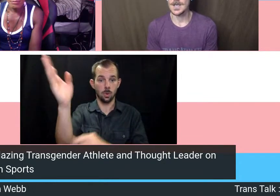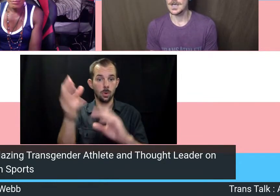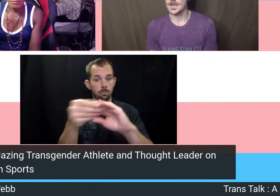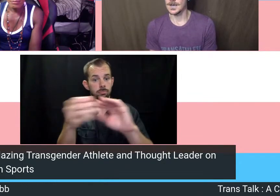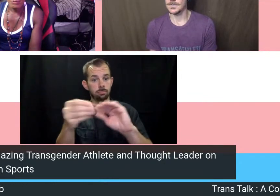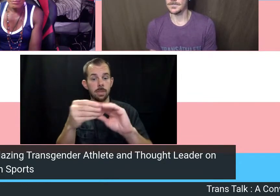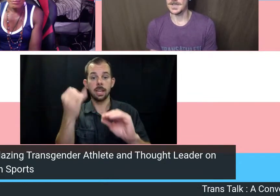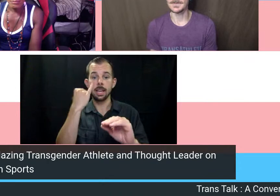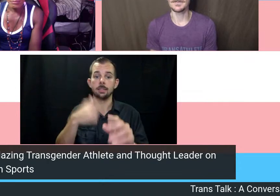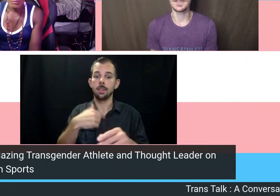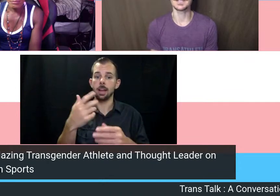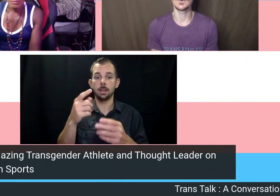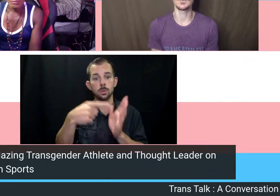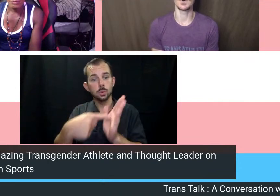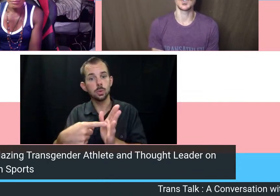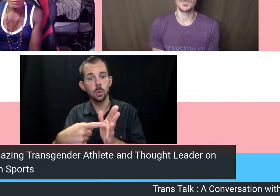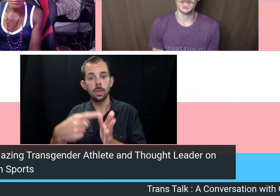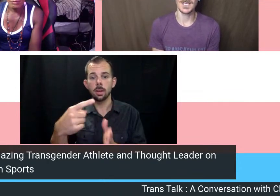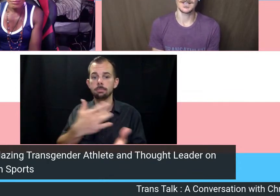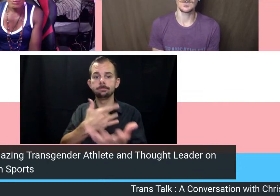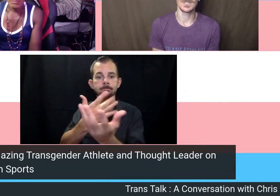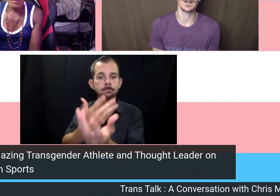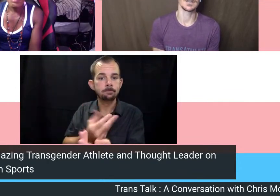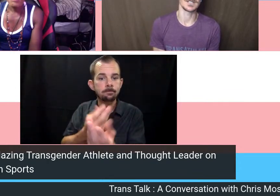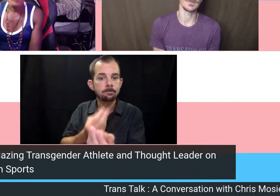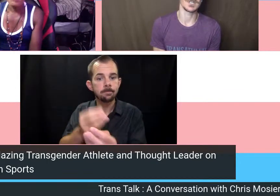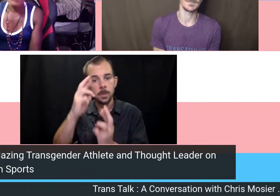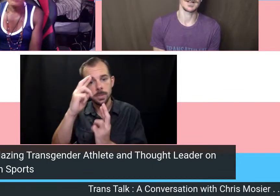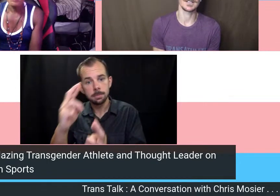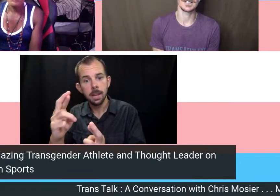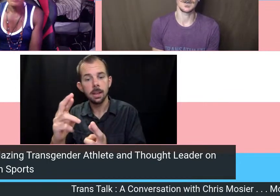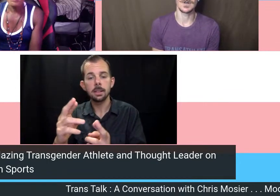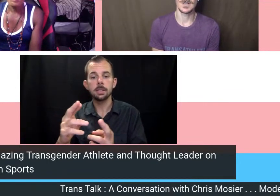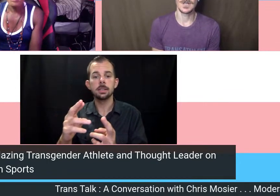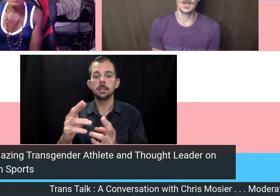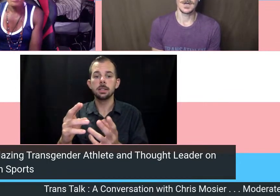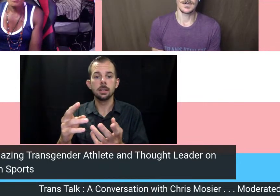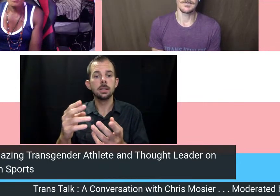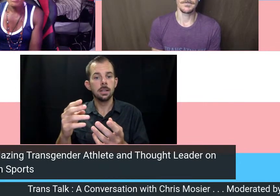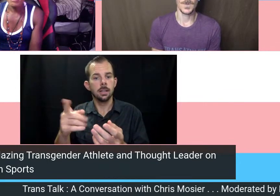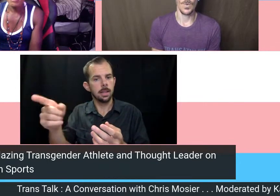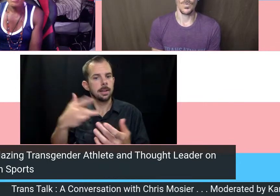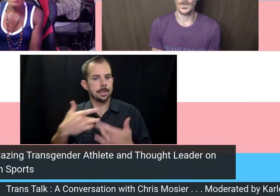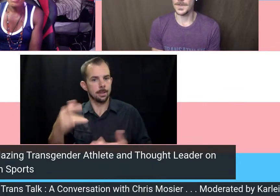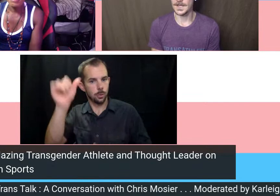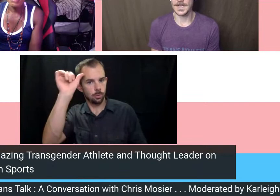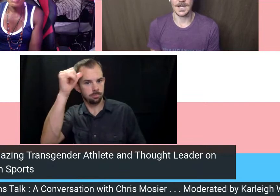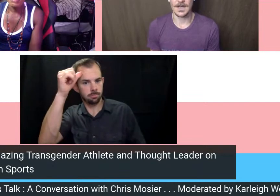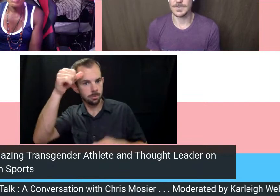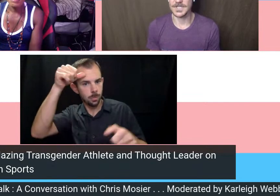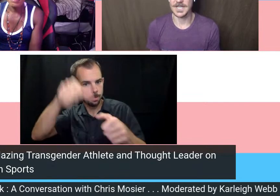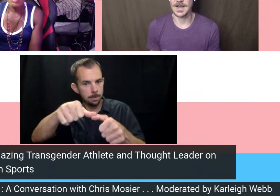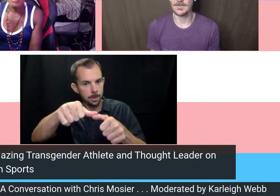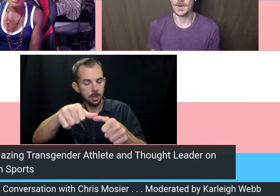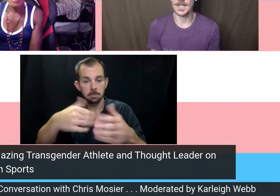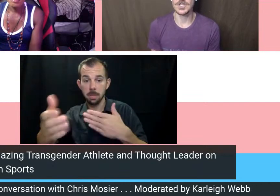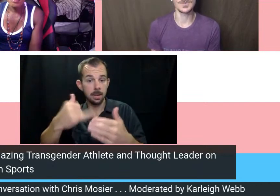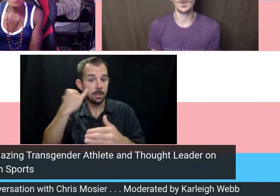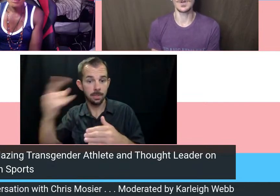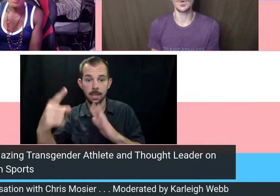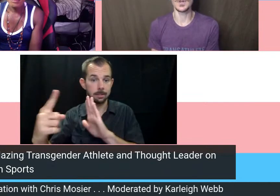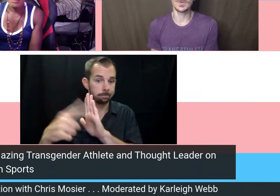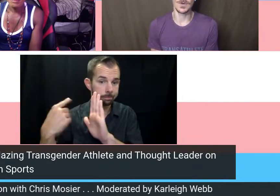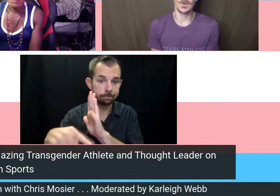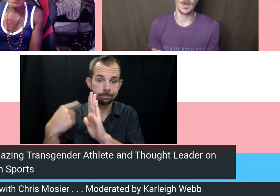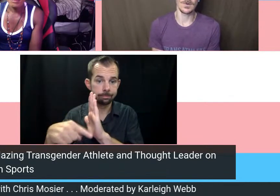respect, even if they don't approach me with kindness and respect. And so one thing that I would just say to everybody is,